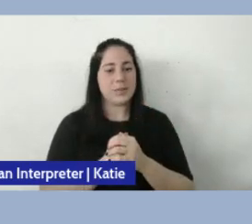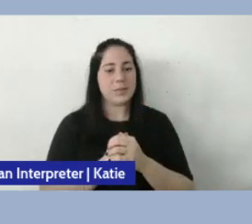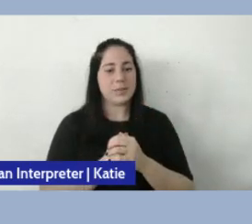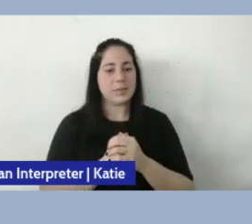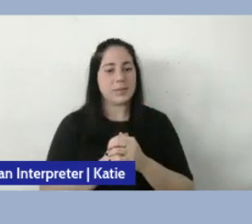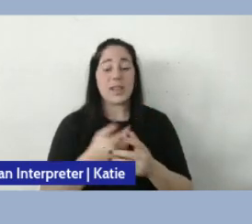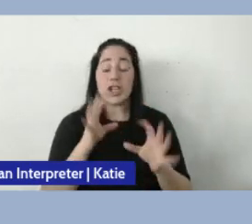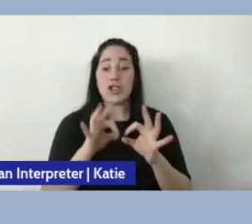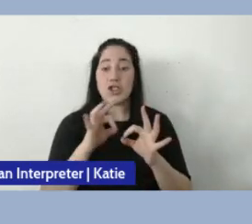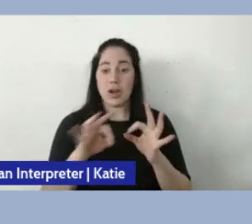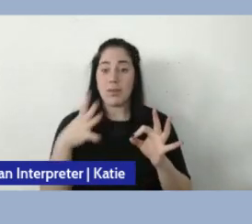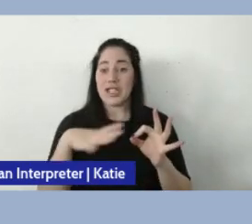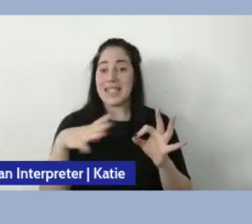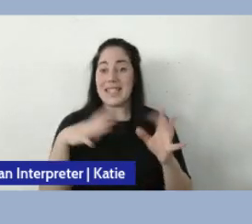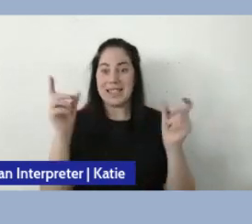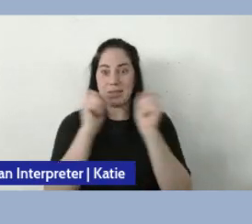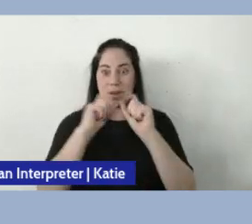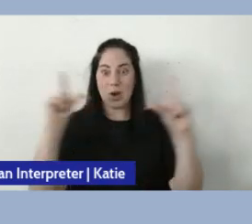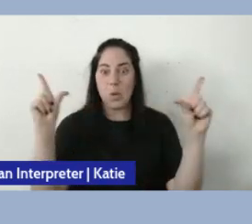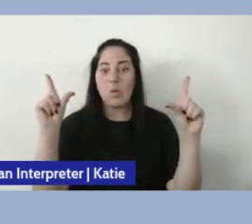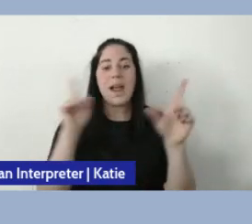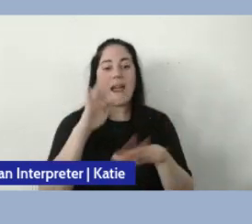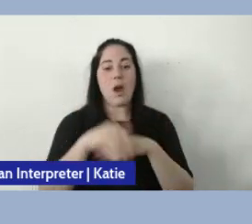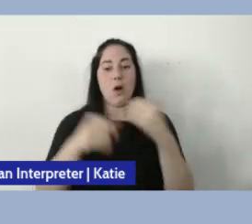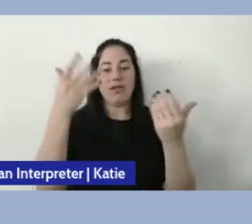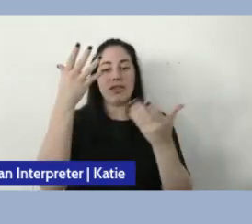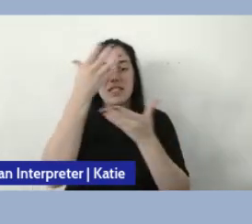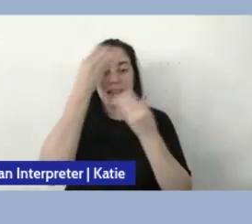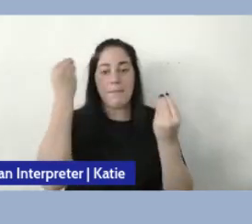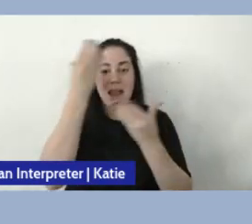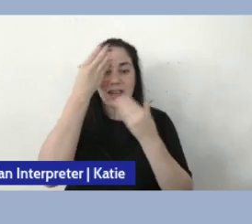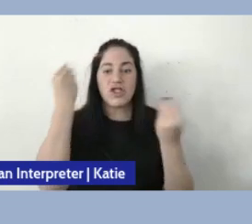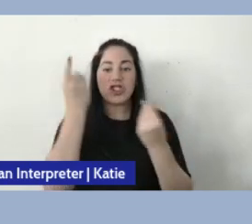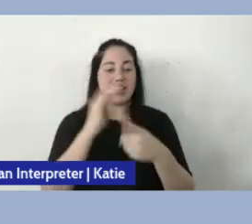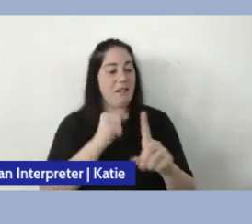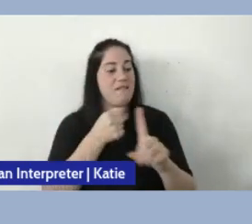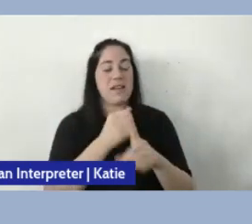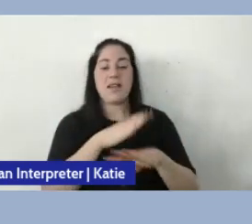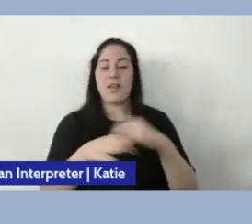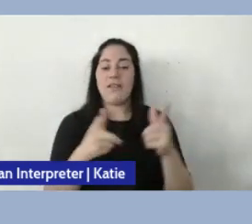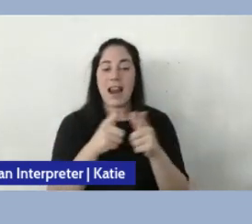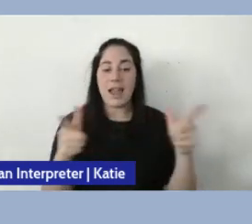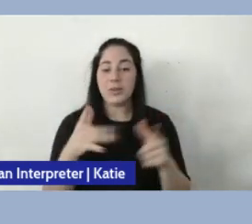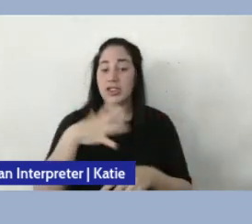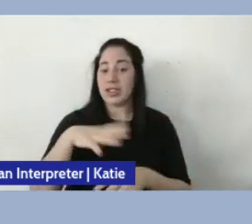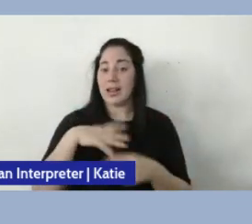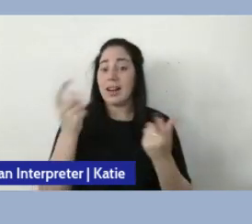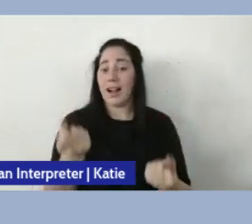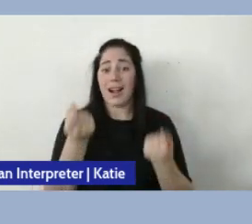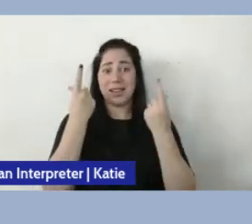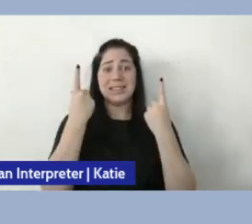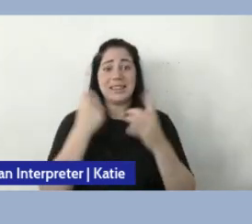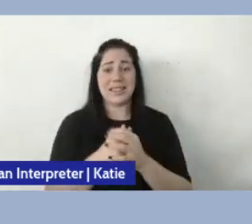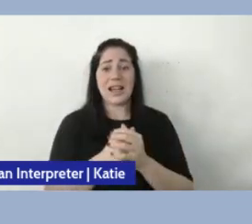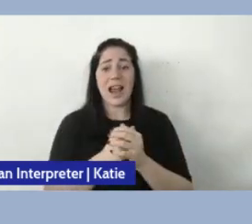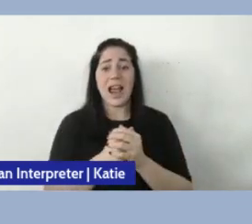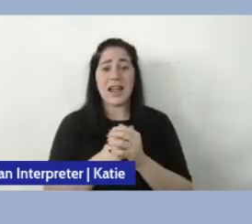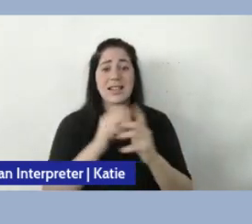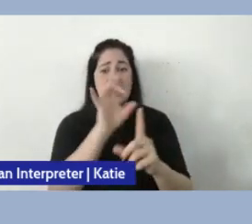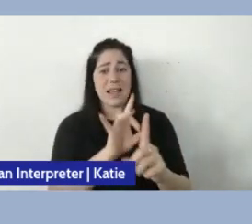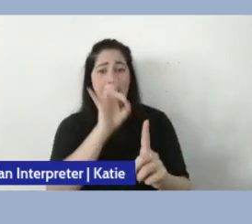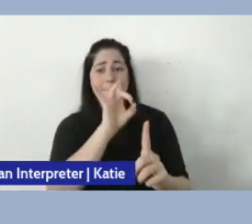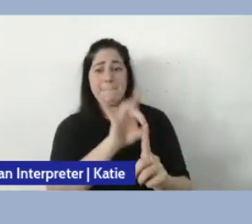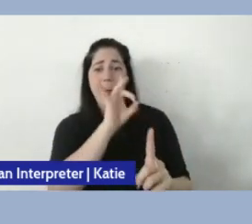Interpreters need to be mindful of how dementia can affect someone's language abilities. They also need to understand that accuracy is at the core of the cognitive